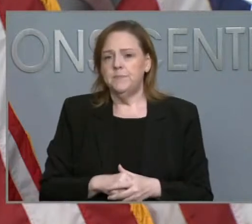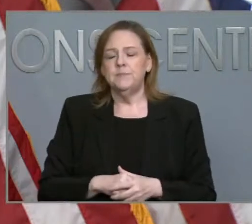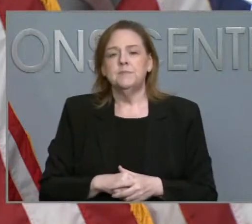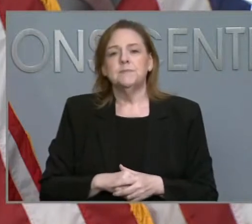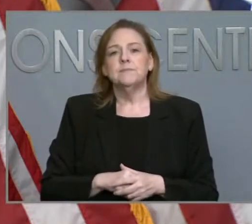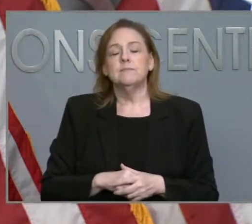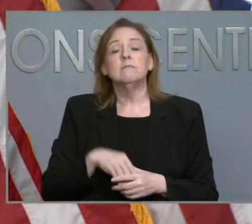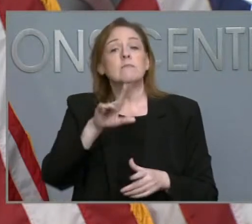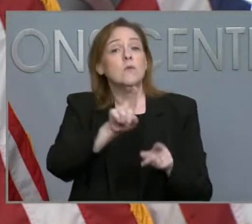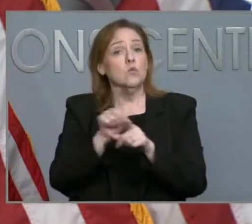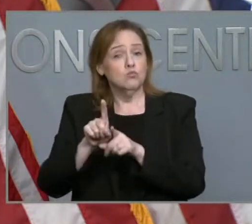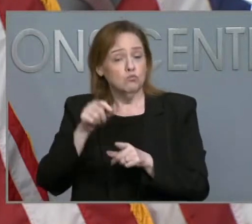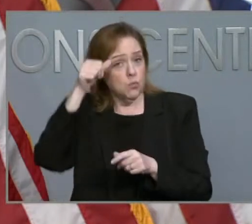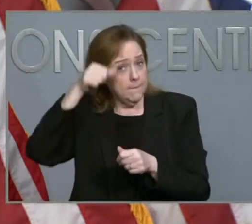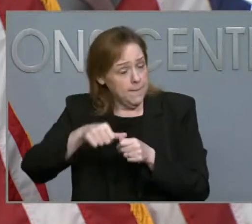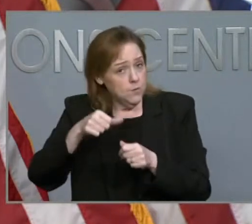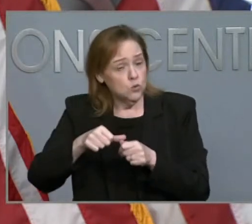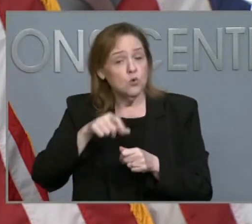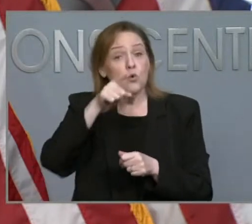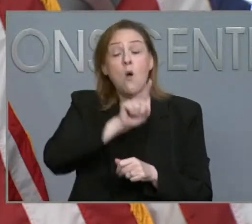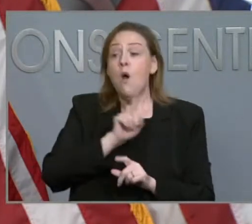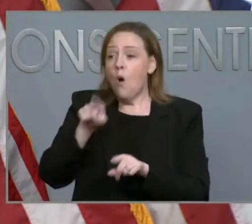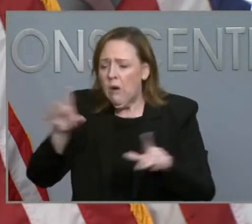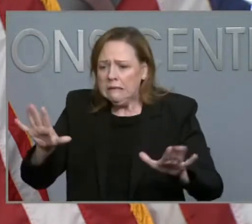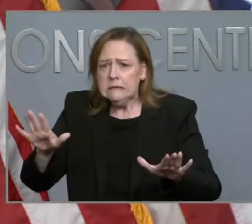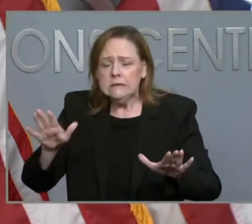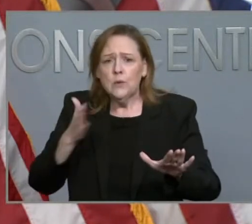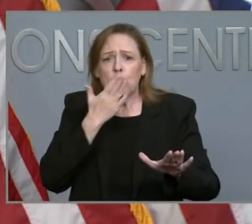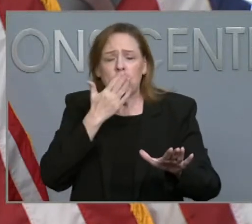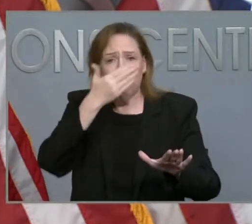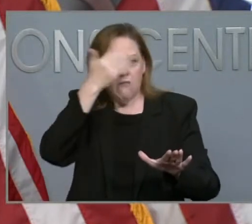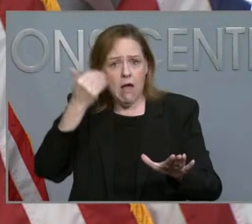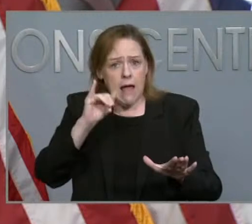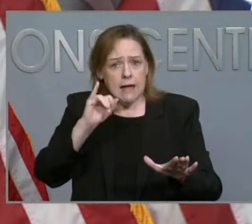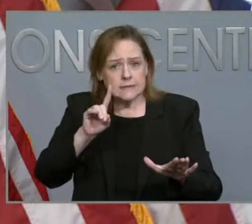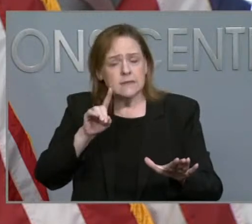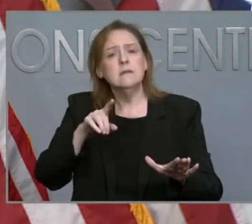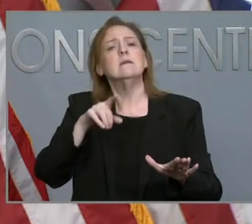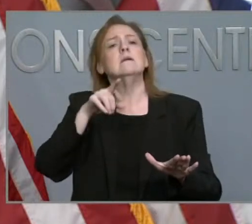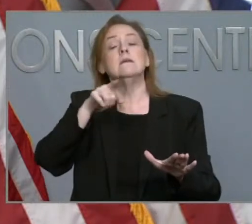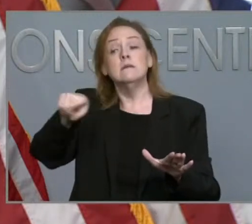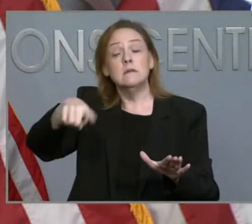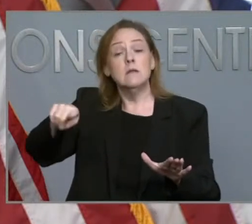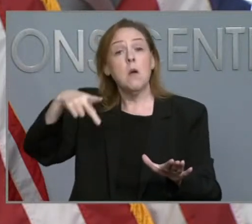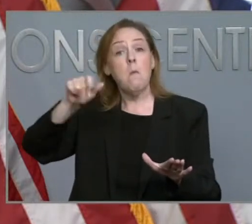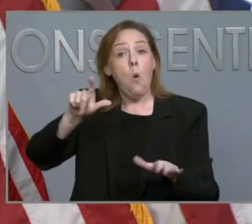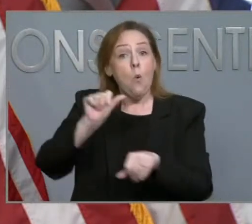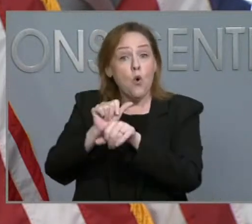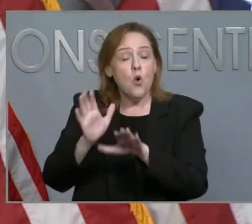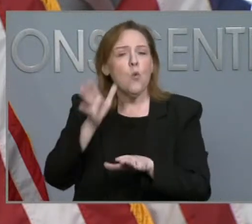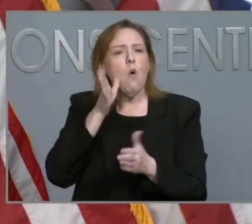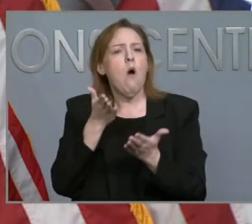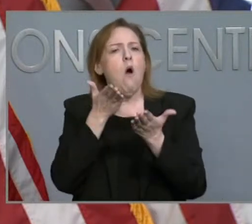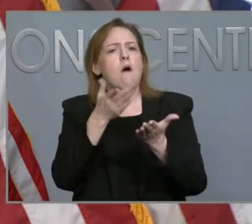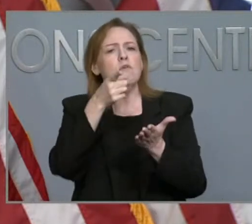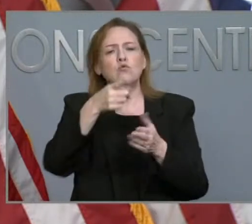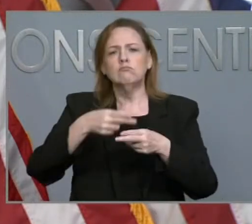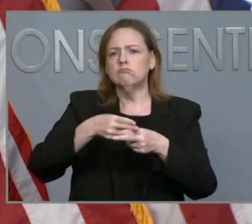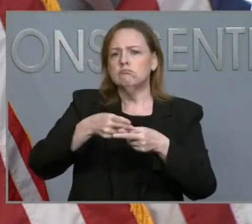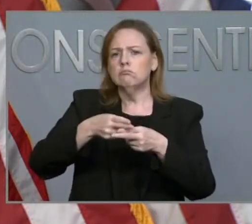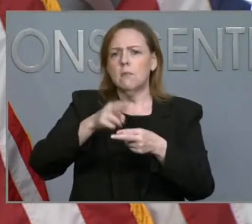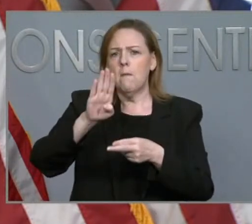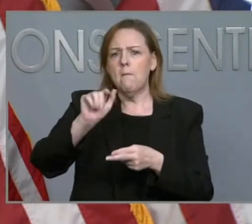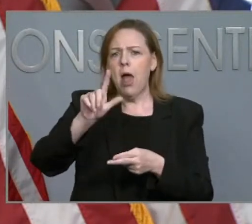want to remind voters that if you forget your ID, poll workers must offer you a provisional ballot and